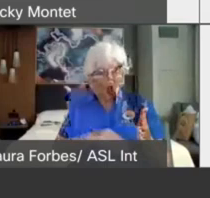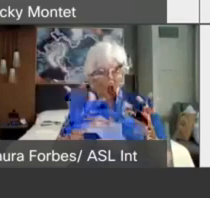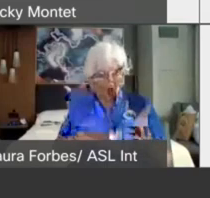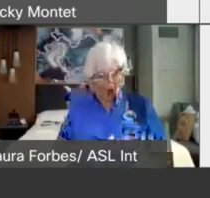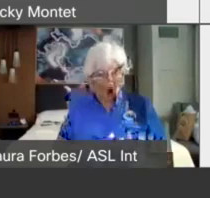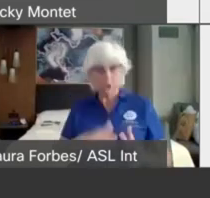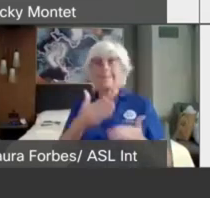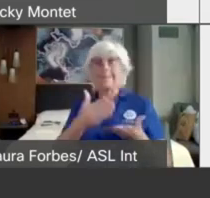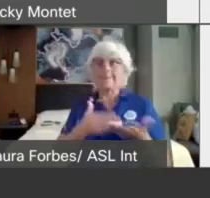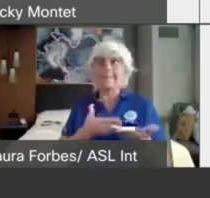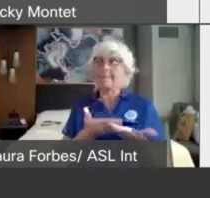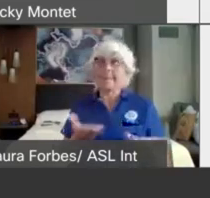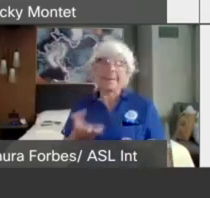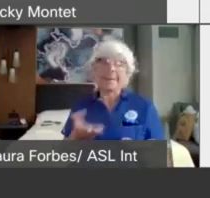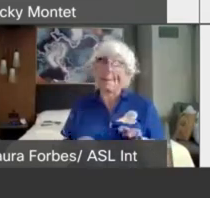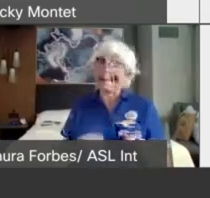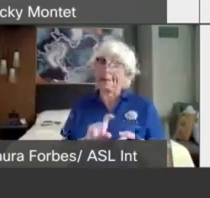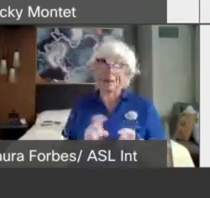review process and it's not,